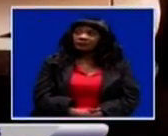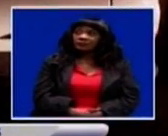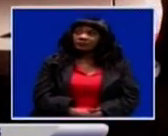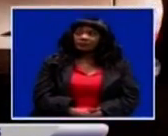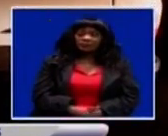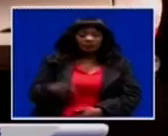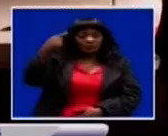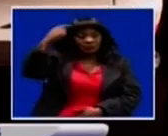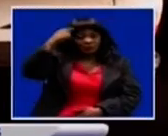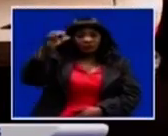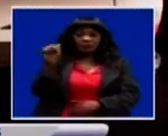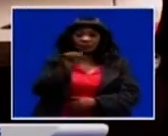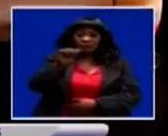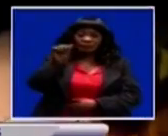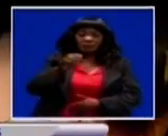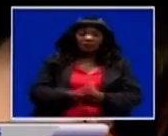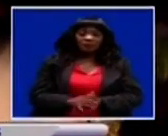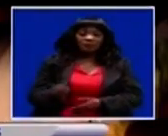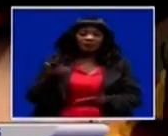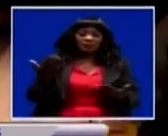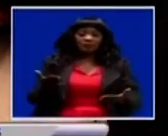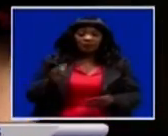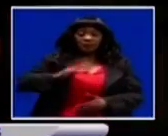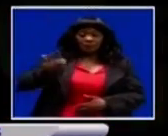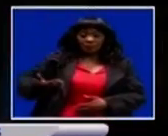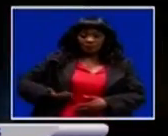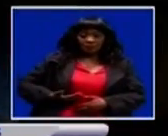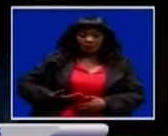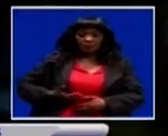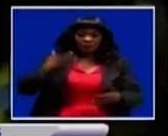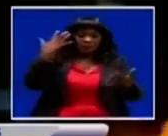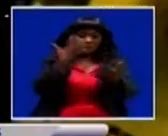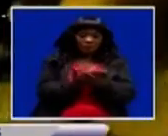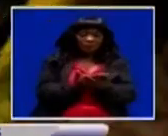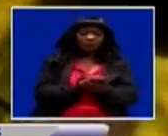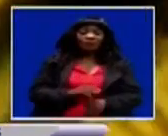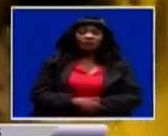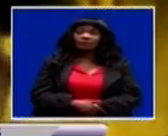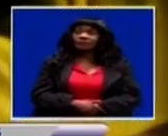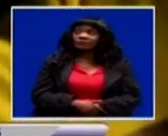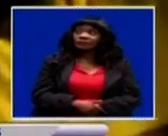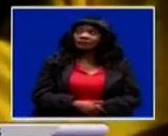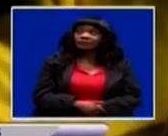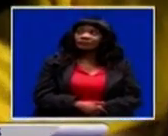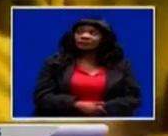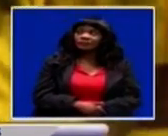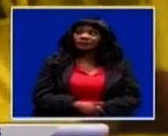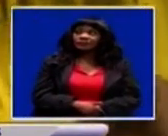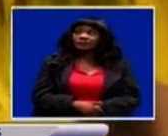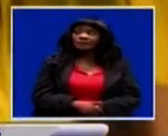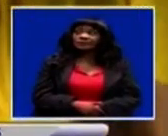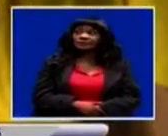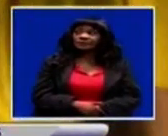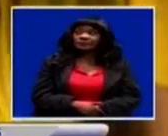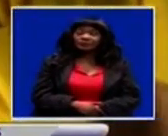This government vehicle, which was being driven by this woman, has also been impounded. If she doesn't have documents, data